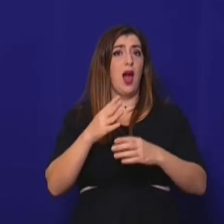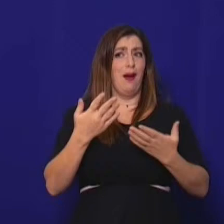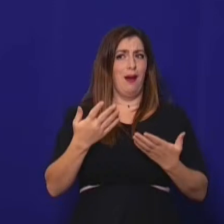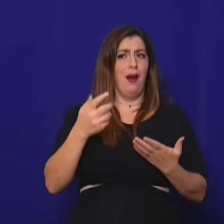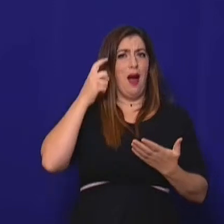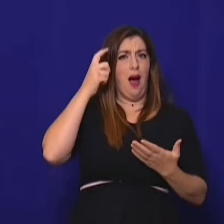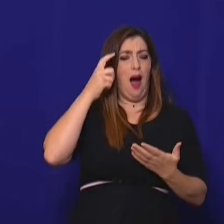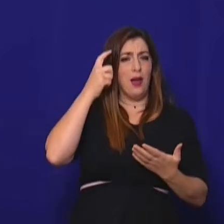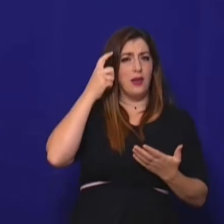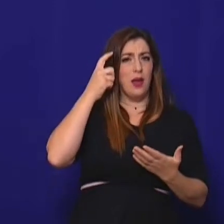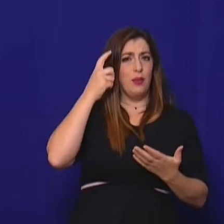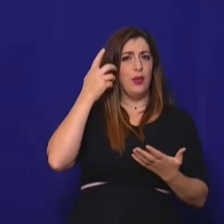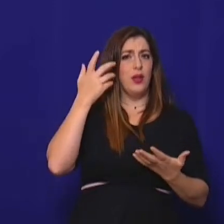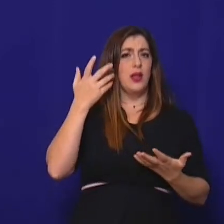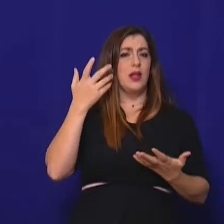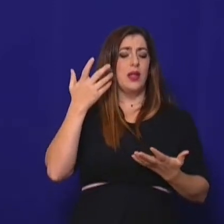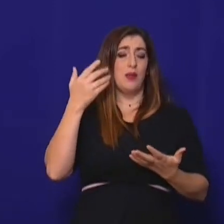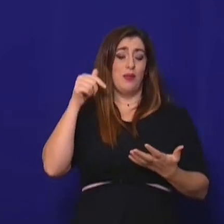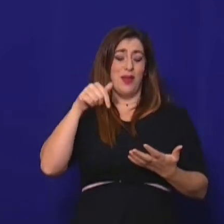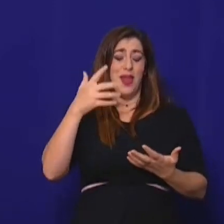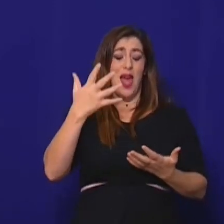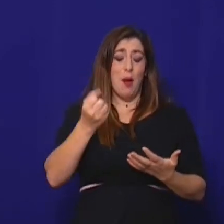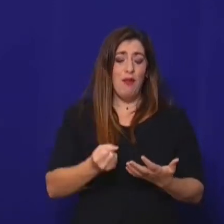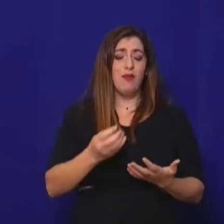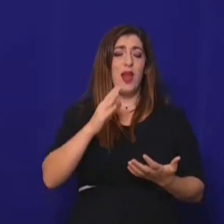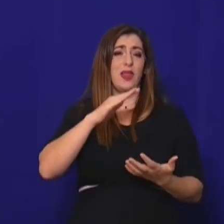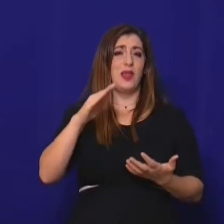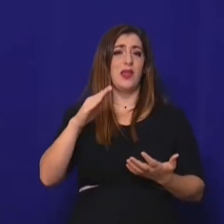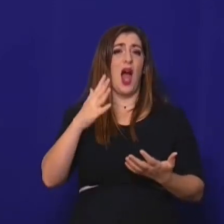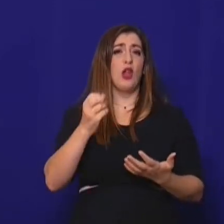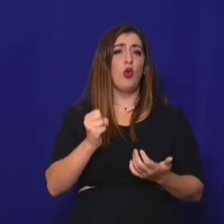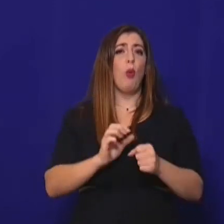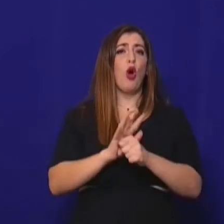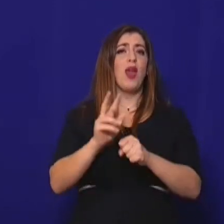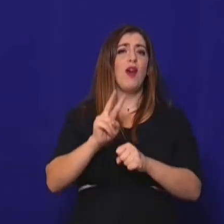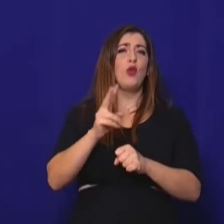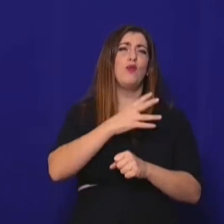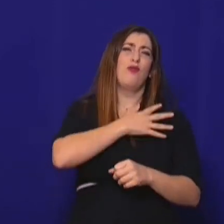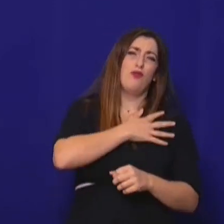fatigue is growing? And what would you say to those looking to attend?